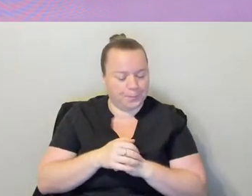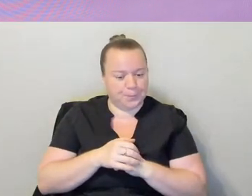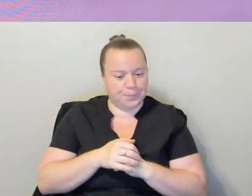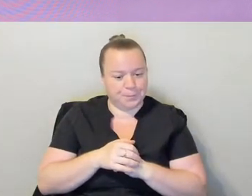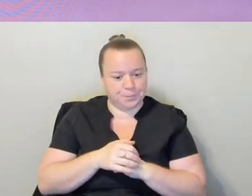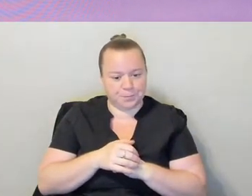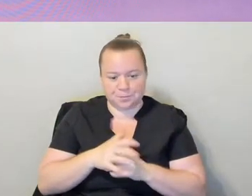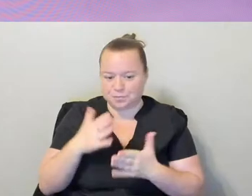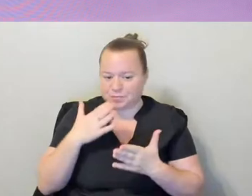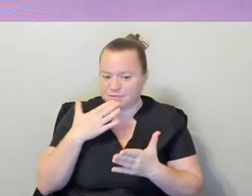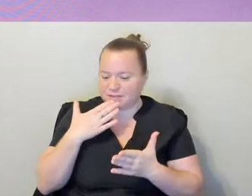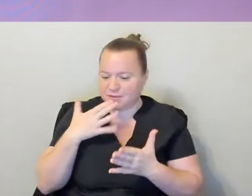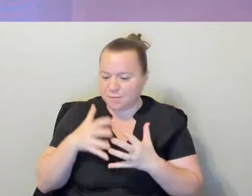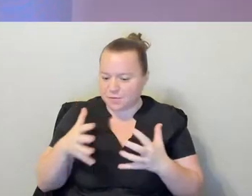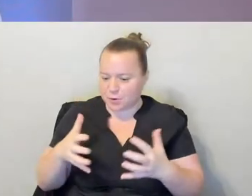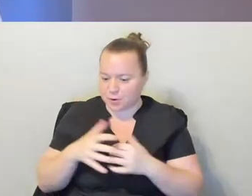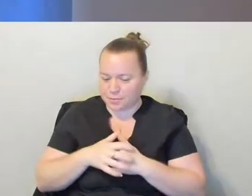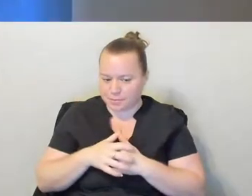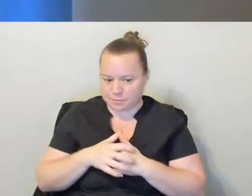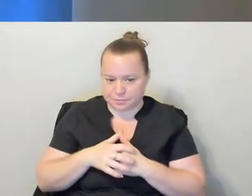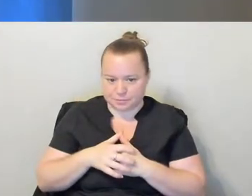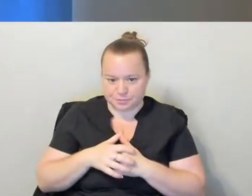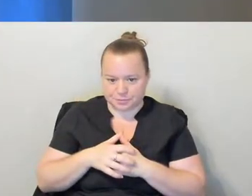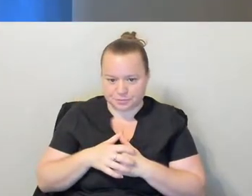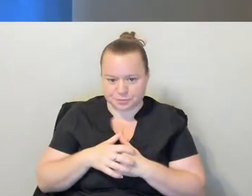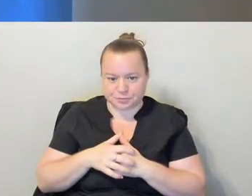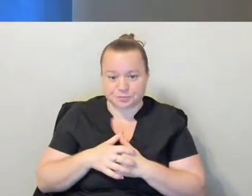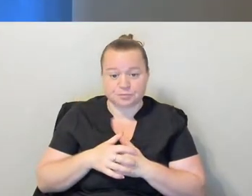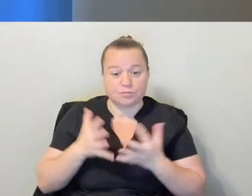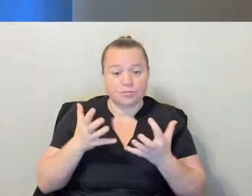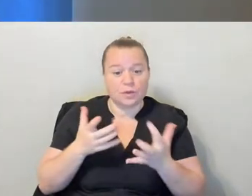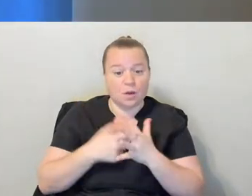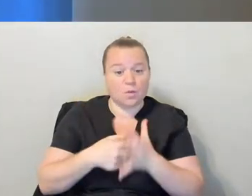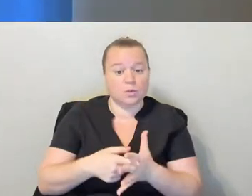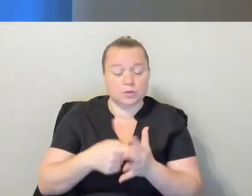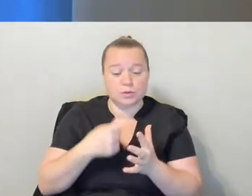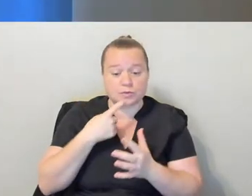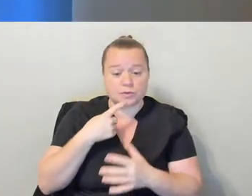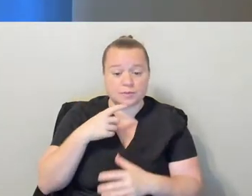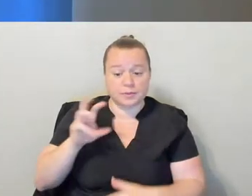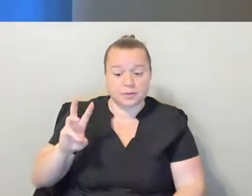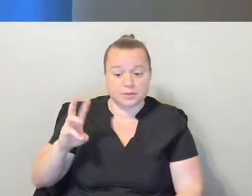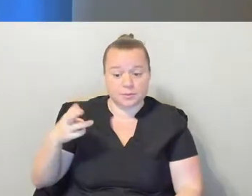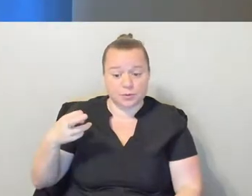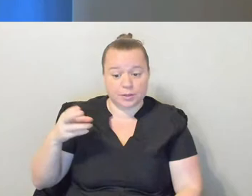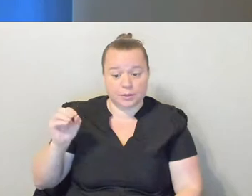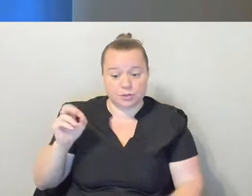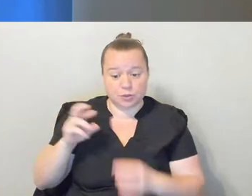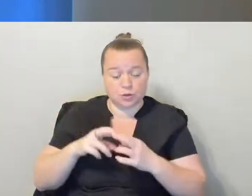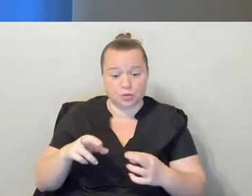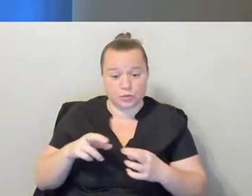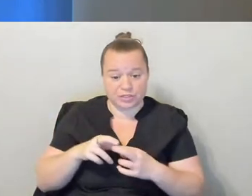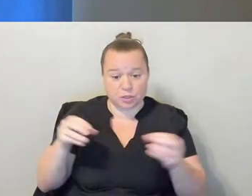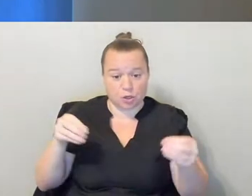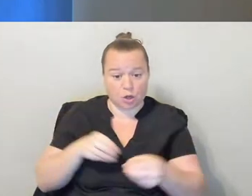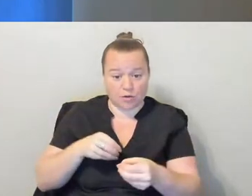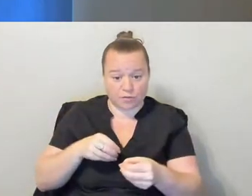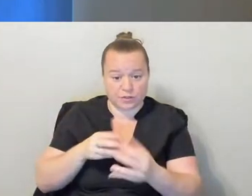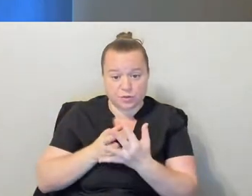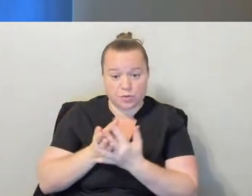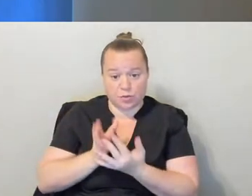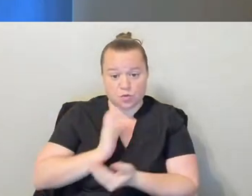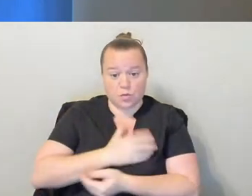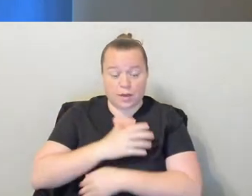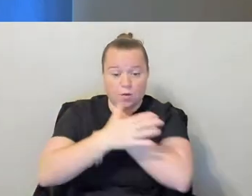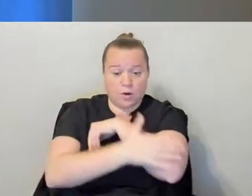Thank you very much. And I'd like to start by saying that as the WHO Regional Office for Europe, through our country